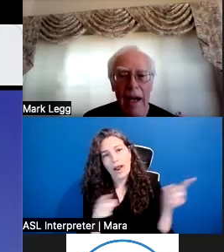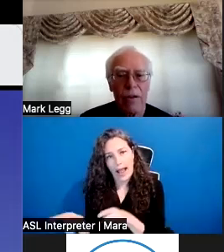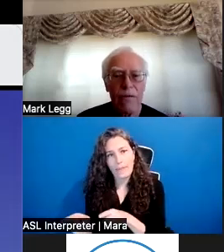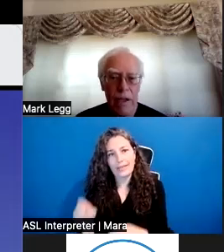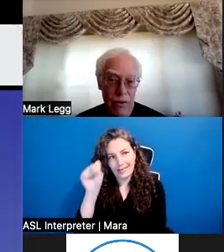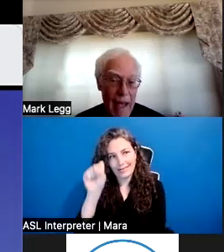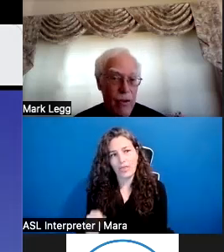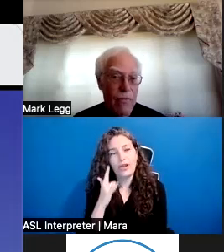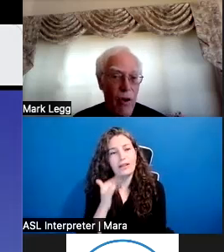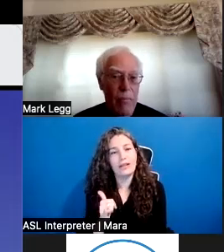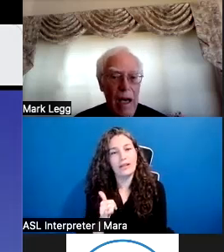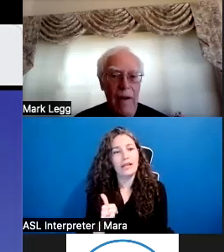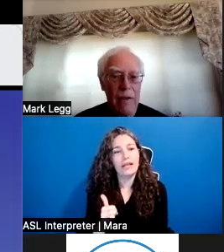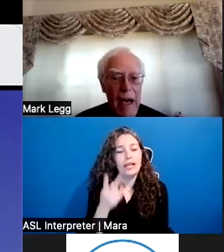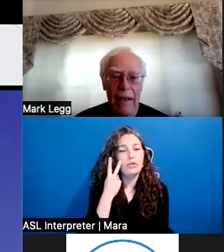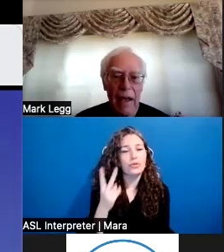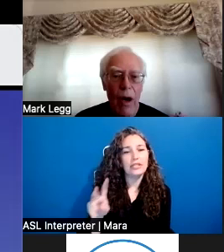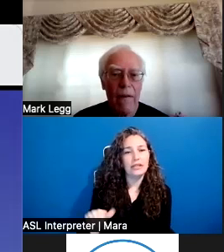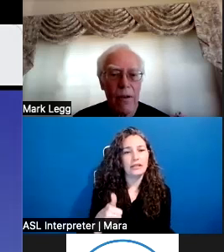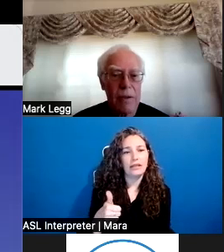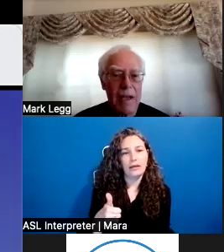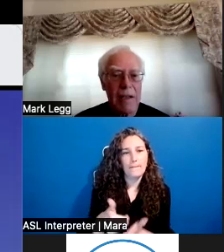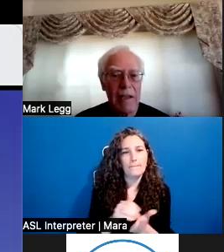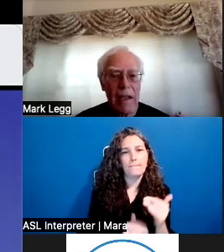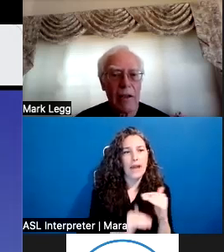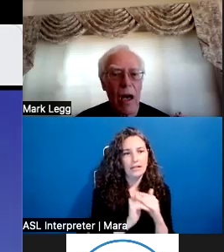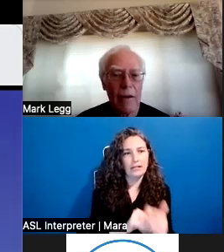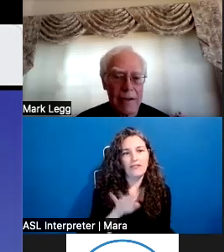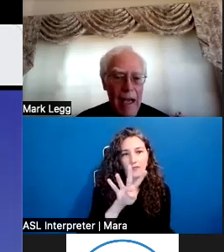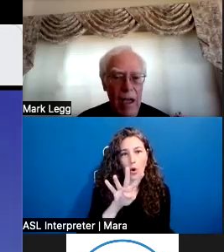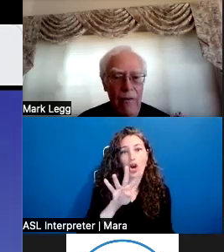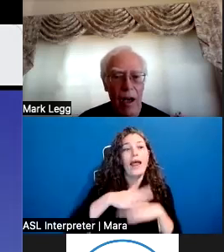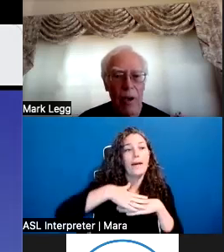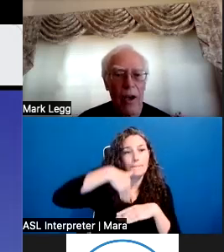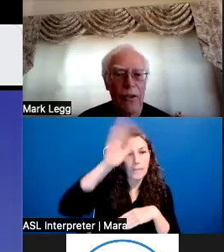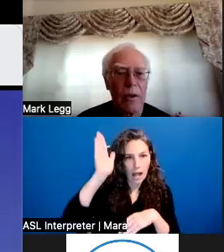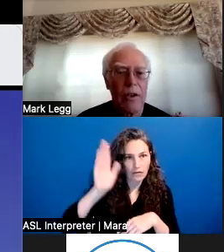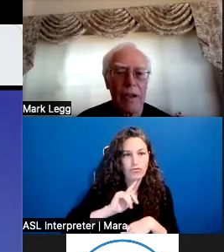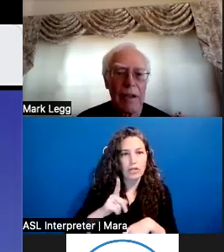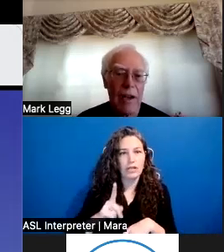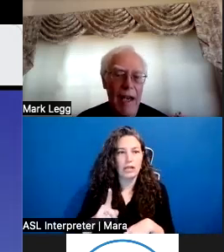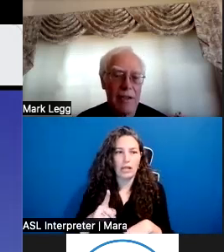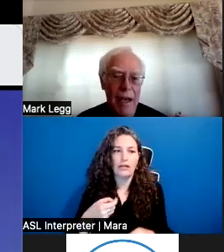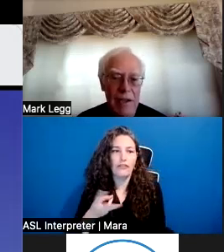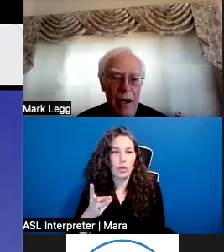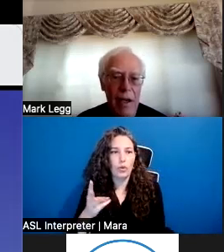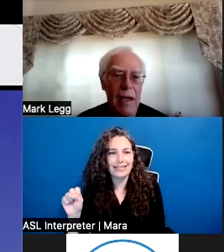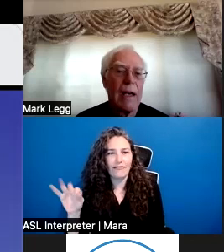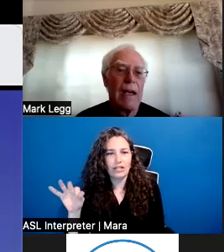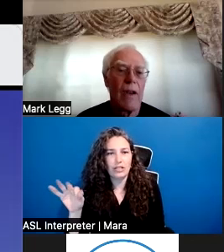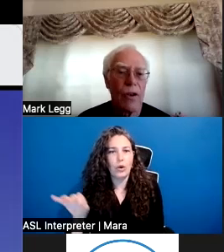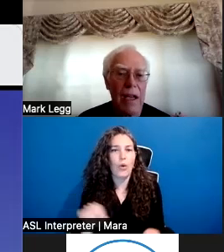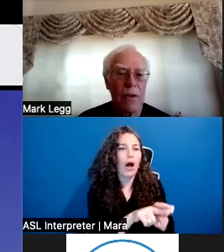only magnitude 4 and above, and you've got quite a few, especially along the San Clemente Fault, but also, of course, in the Los Angeles Basin